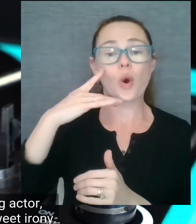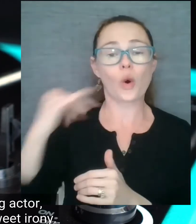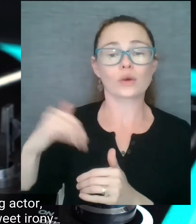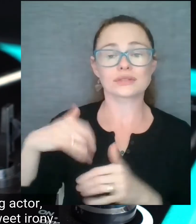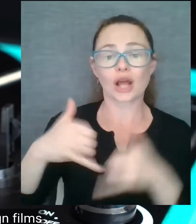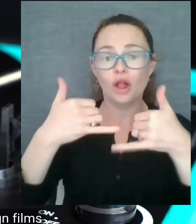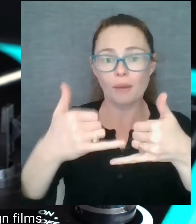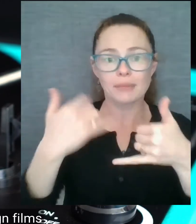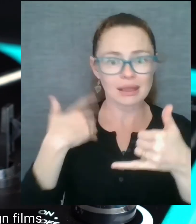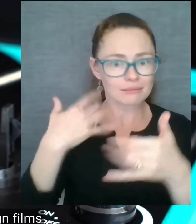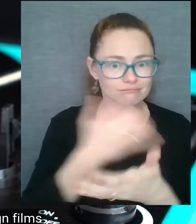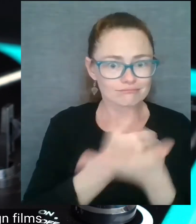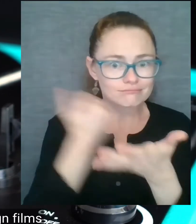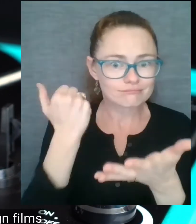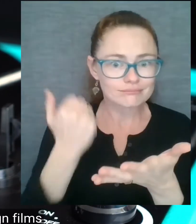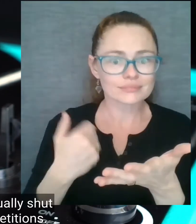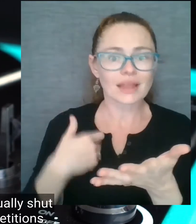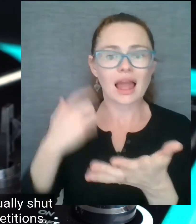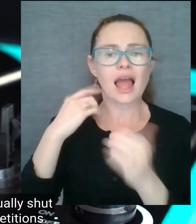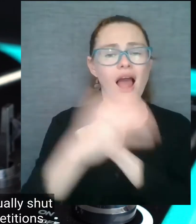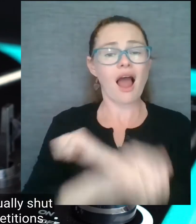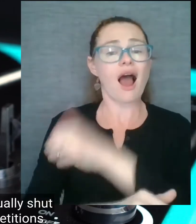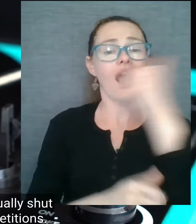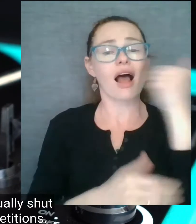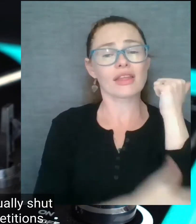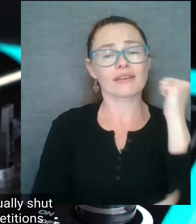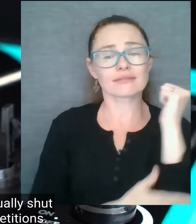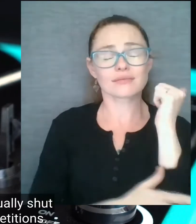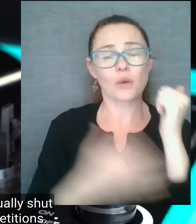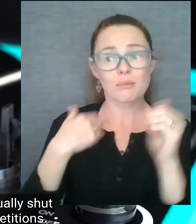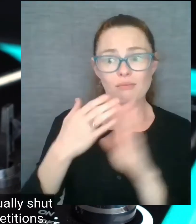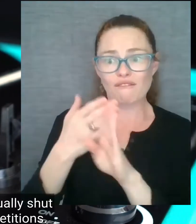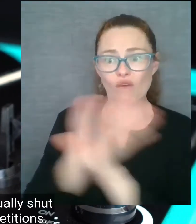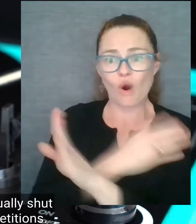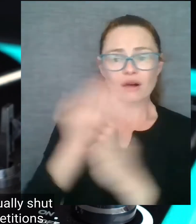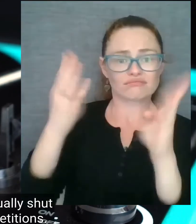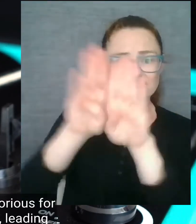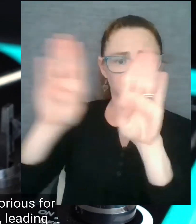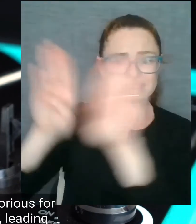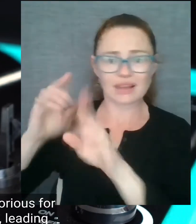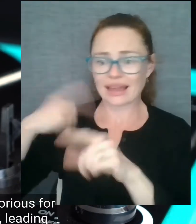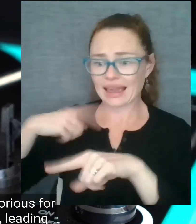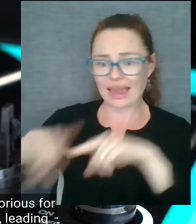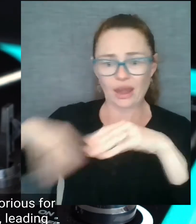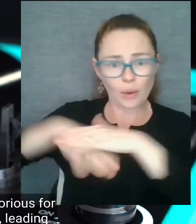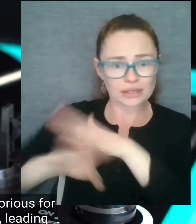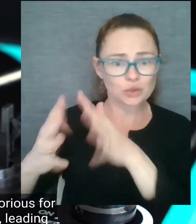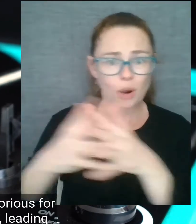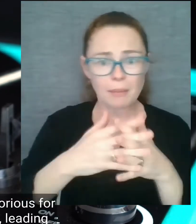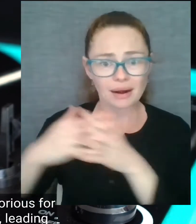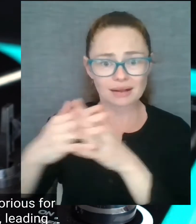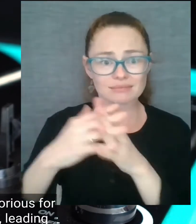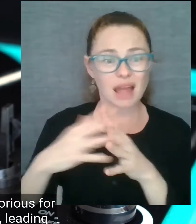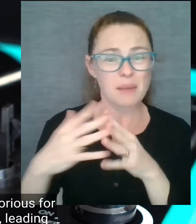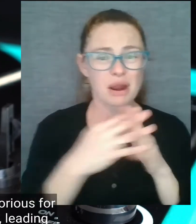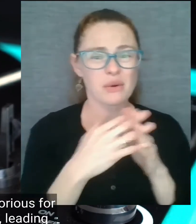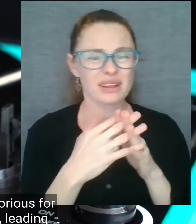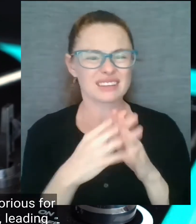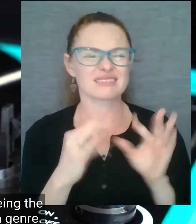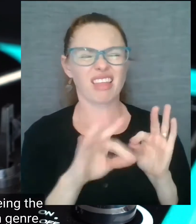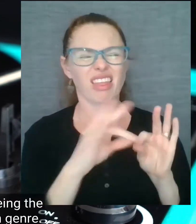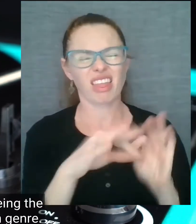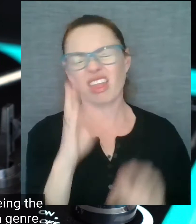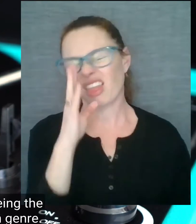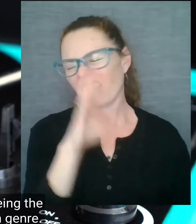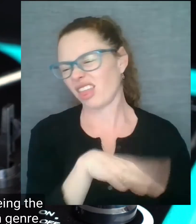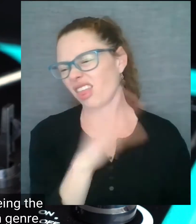bittersweet irony considering foreign films and shows were usually shut out of award competitions. Americans were notorious for being anti-subtitles, leading